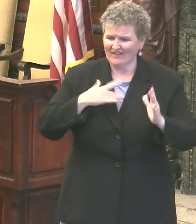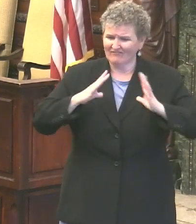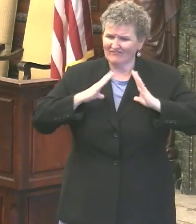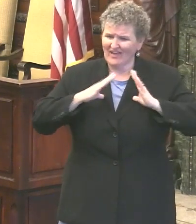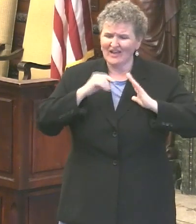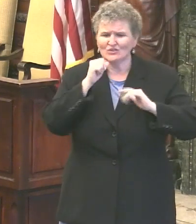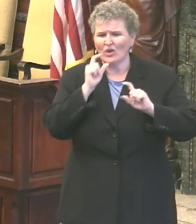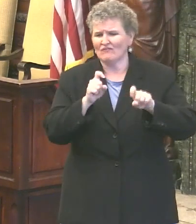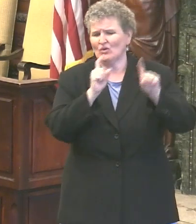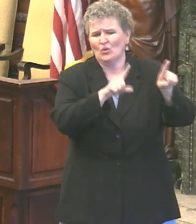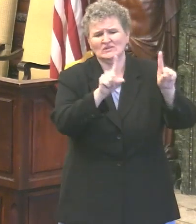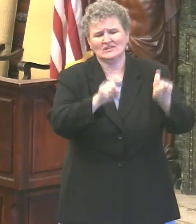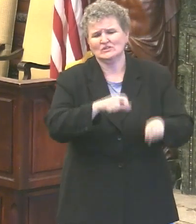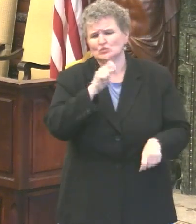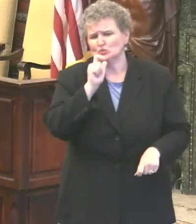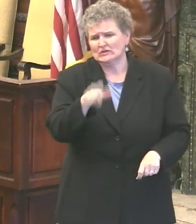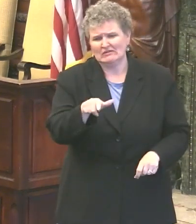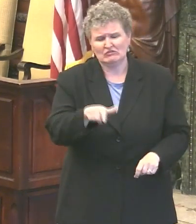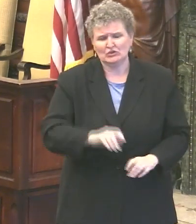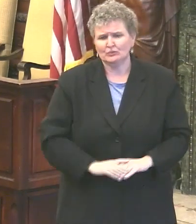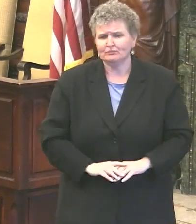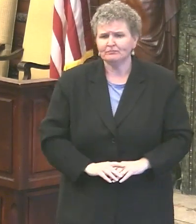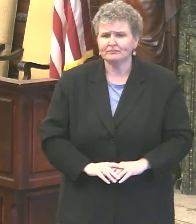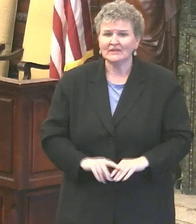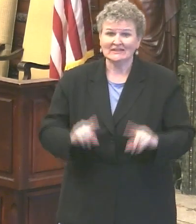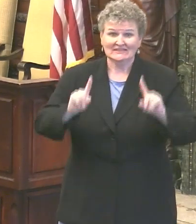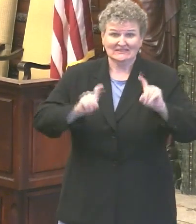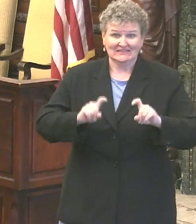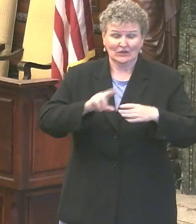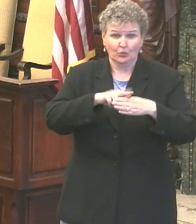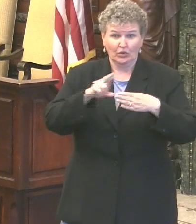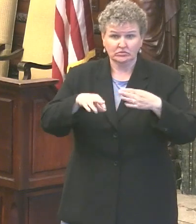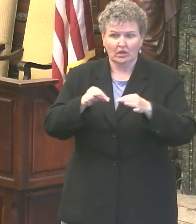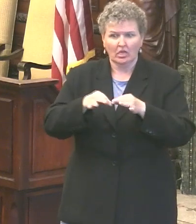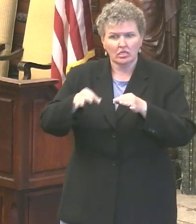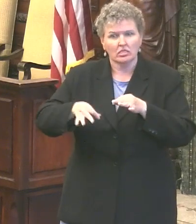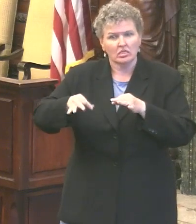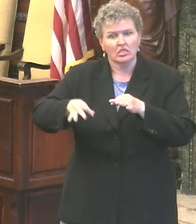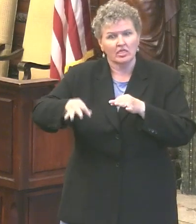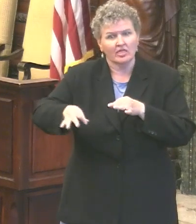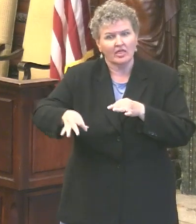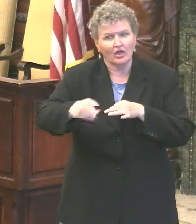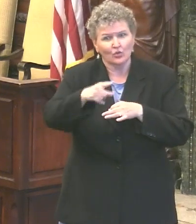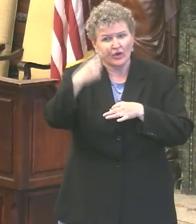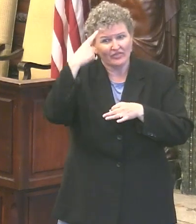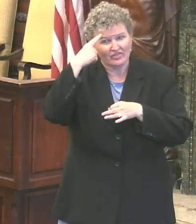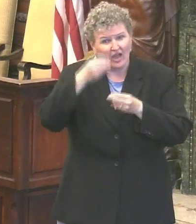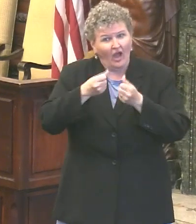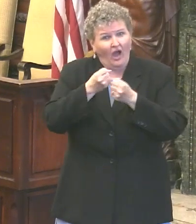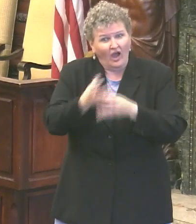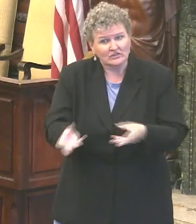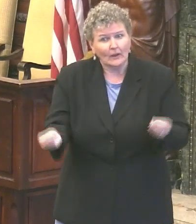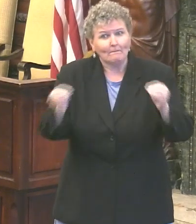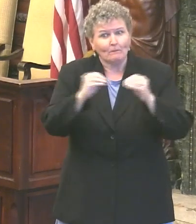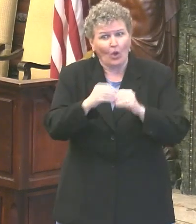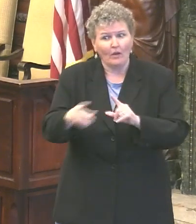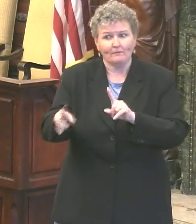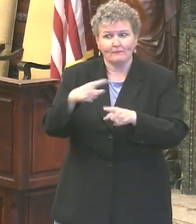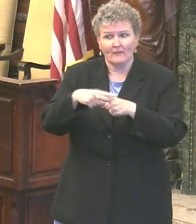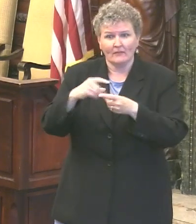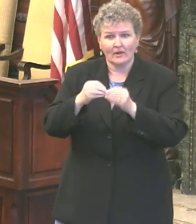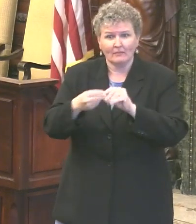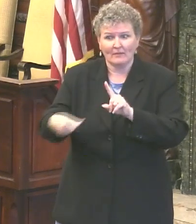Do you think these delays in testing results contribute to more COVID infections in any way? They may